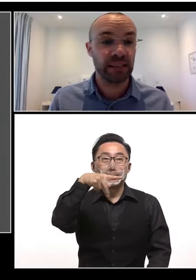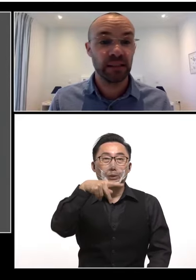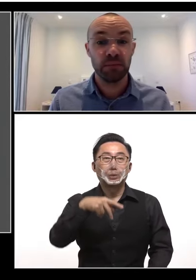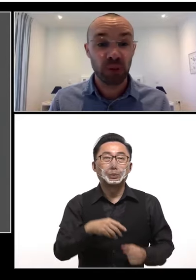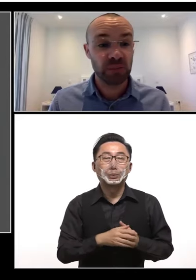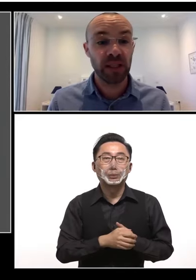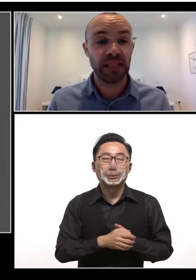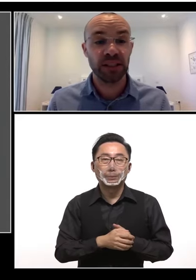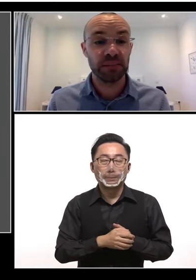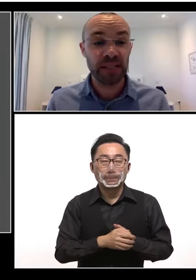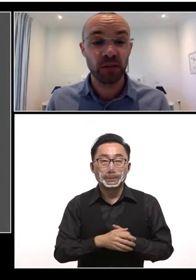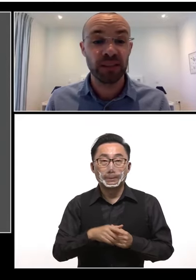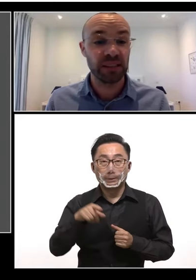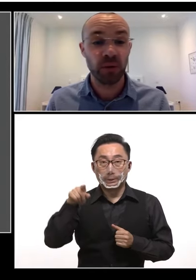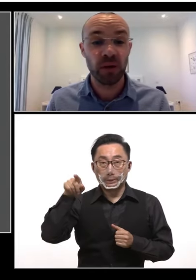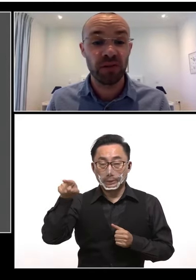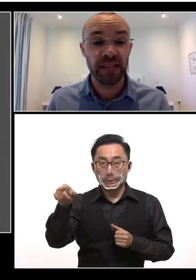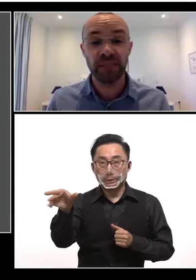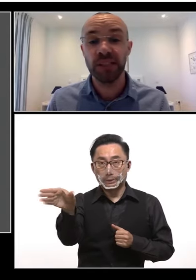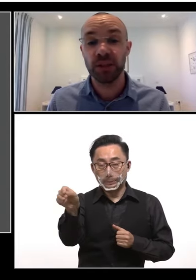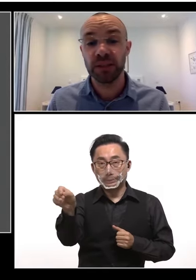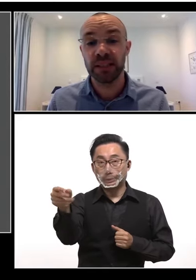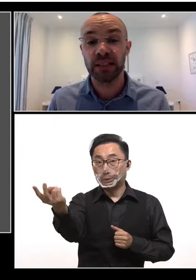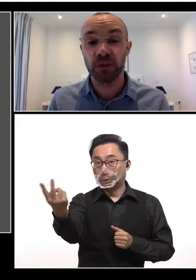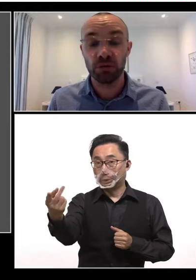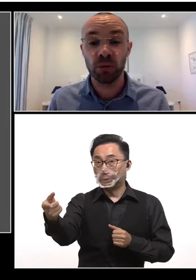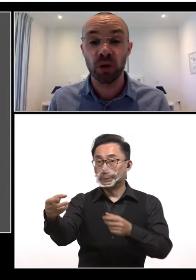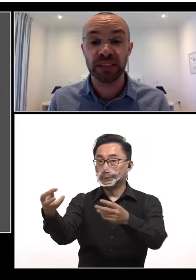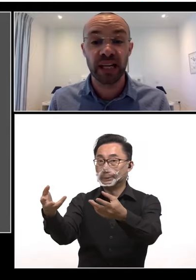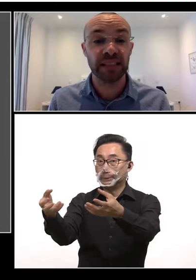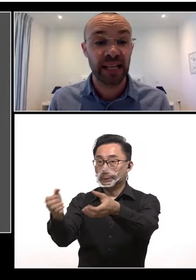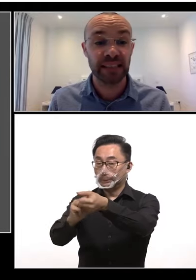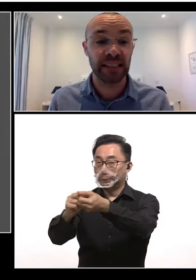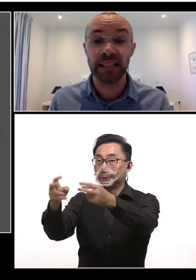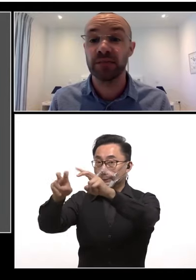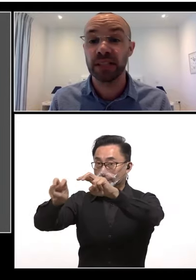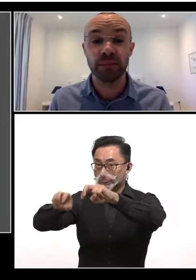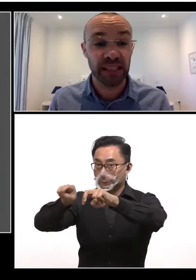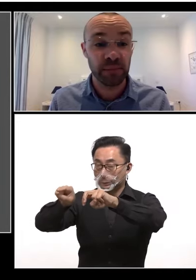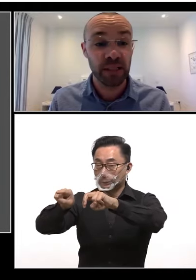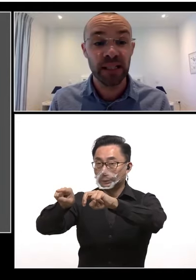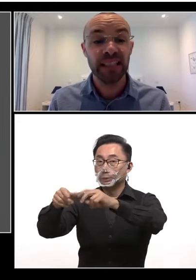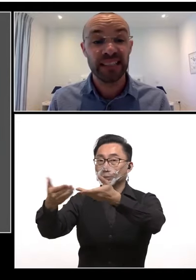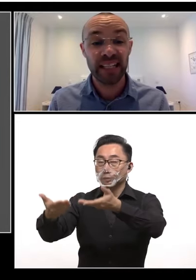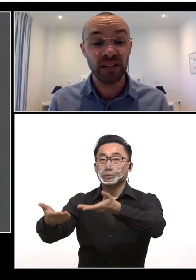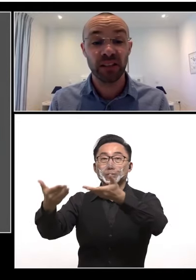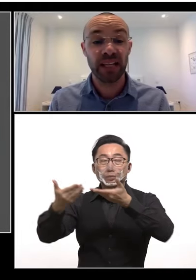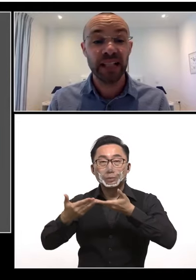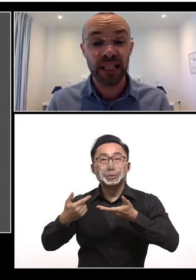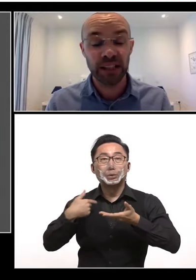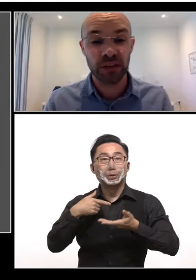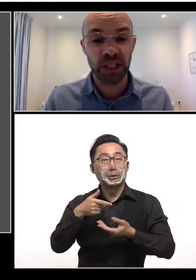writing, multiple lectures, mentoring and support, effectively tutored the Extraordinary Wall of Silence cast and Ad Infinitum team, taking us